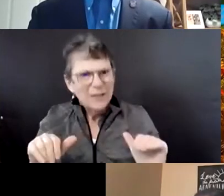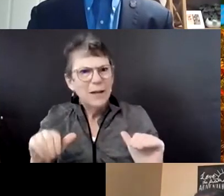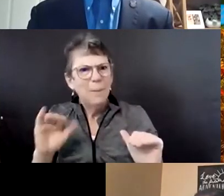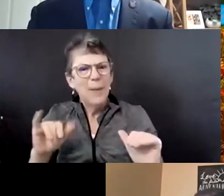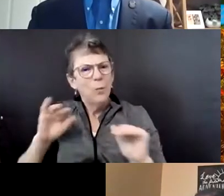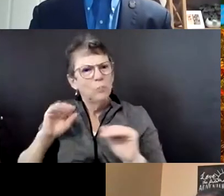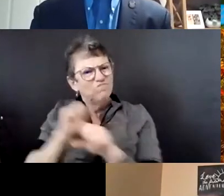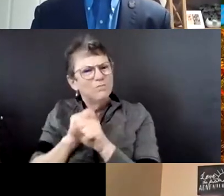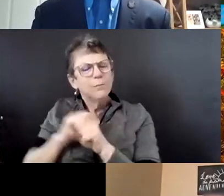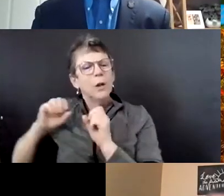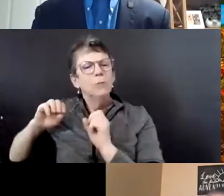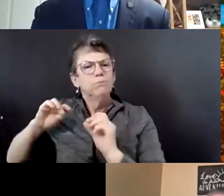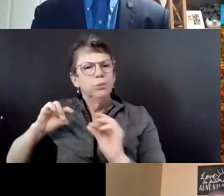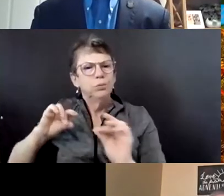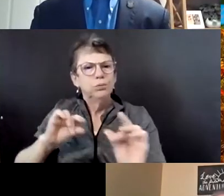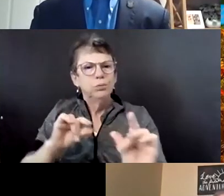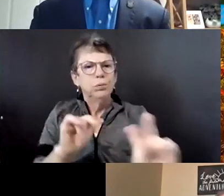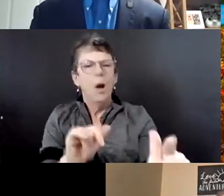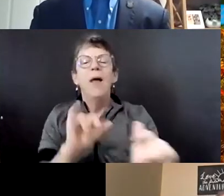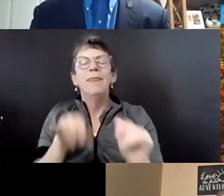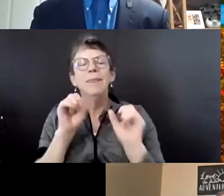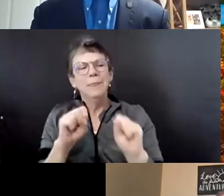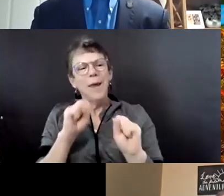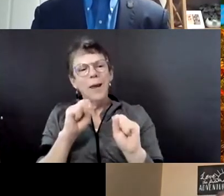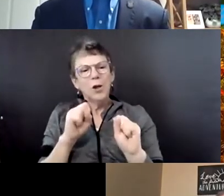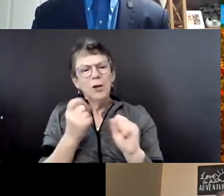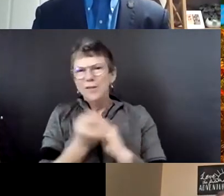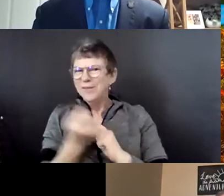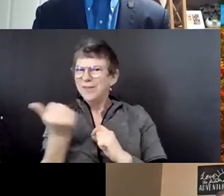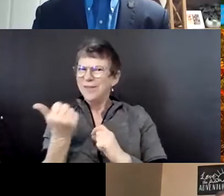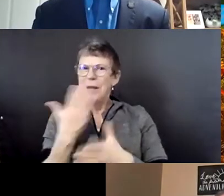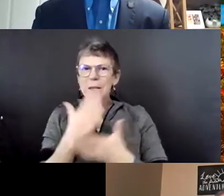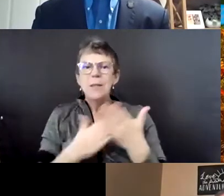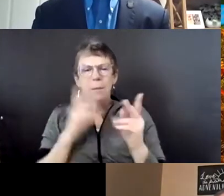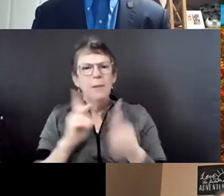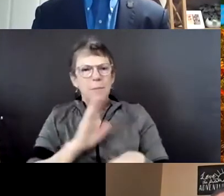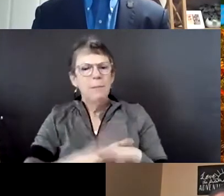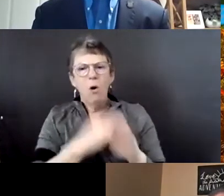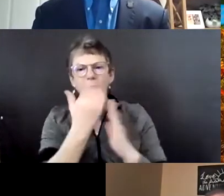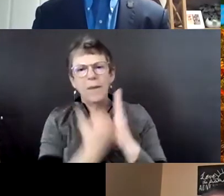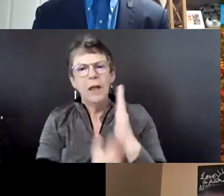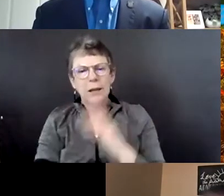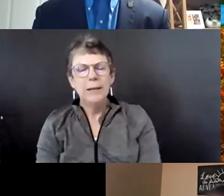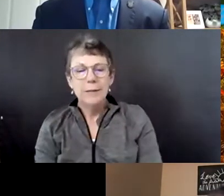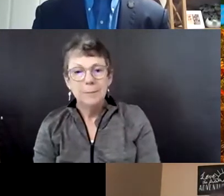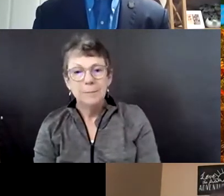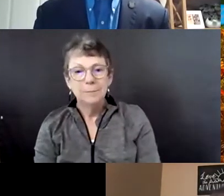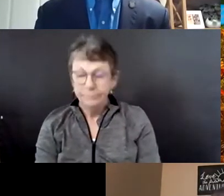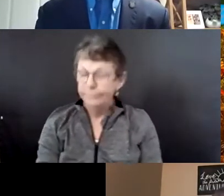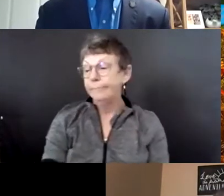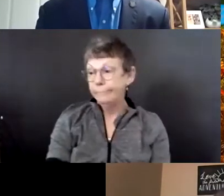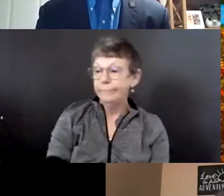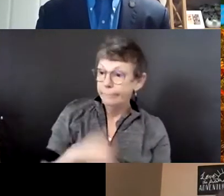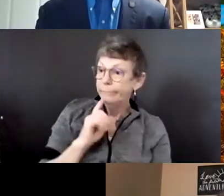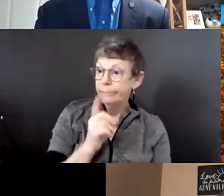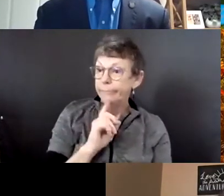then that could eliminate some of those people on the list. Yeah, ideally, that would be great if people could get on